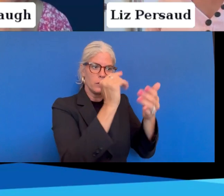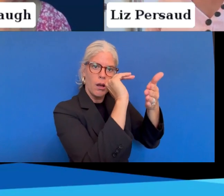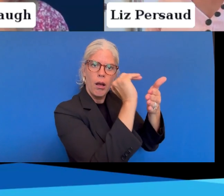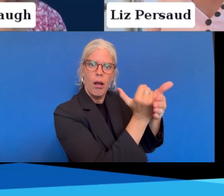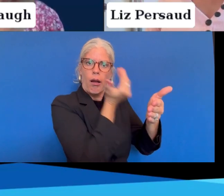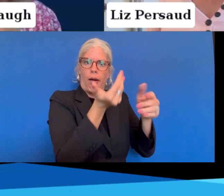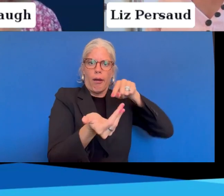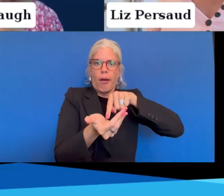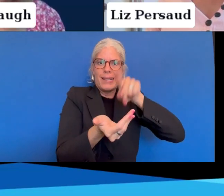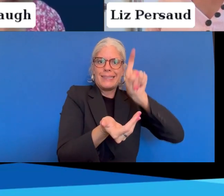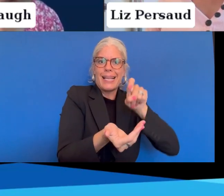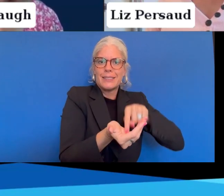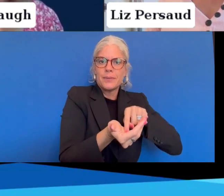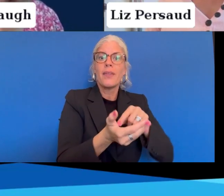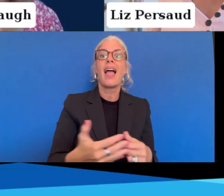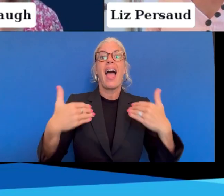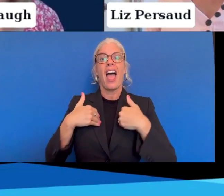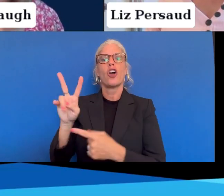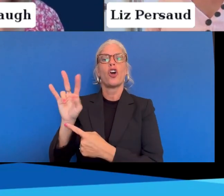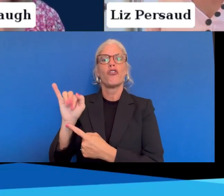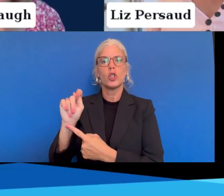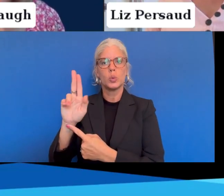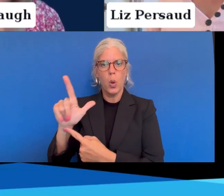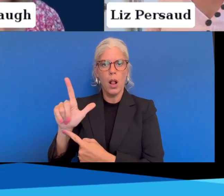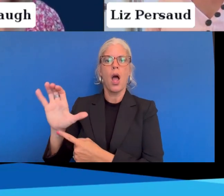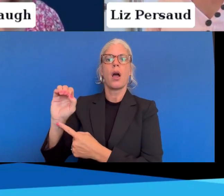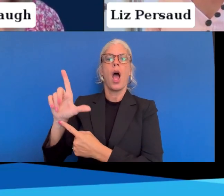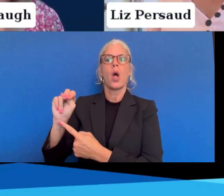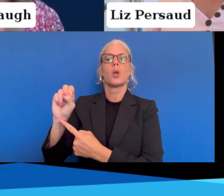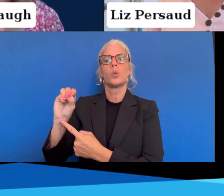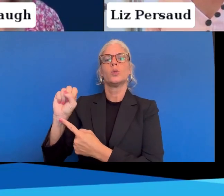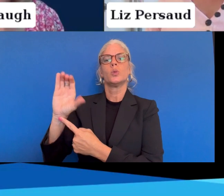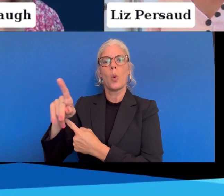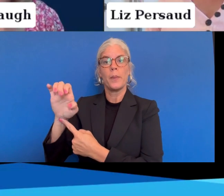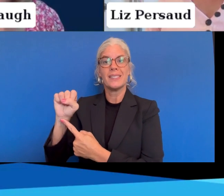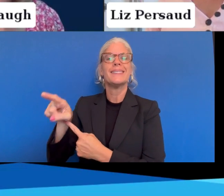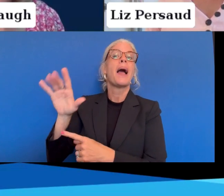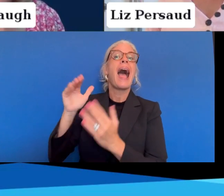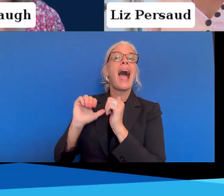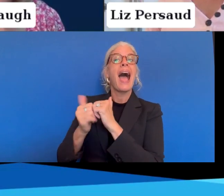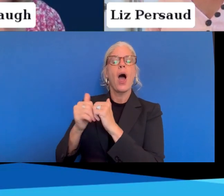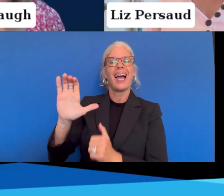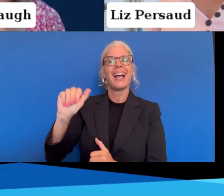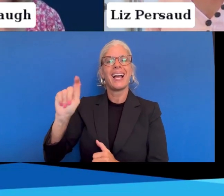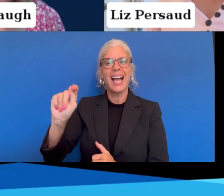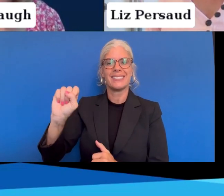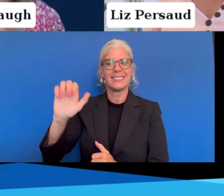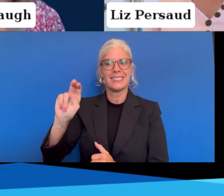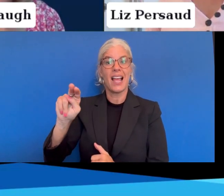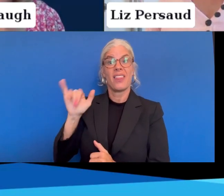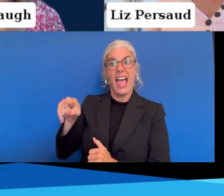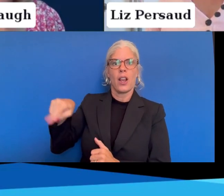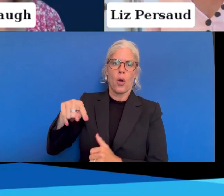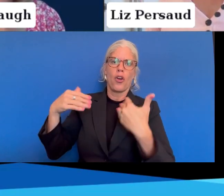not have enough ability to detect it based on just the sample that's gotten. There is virtual